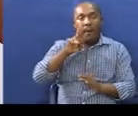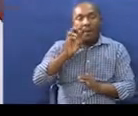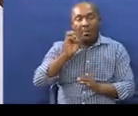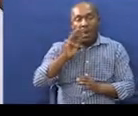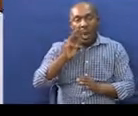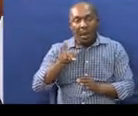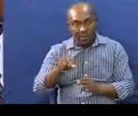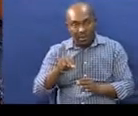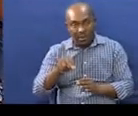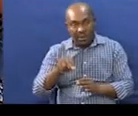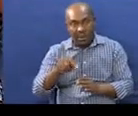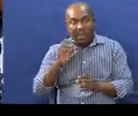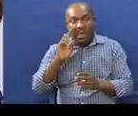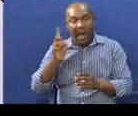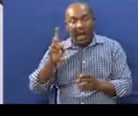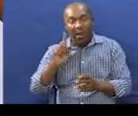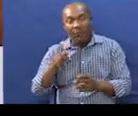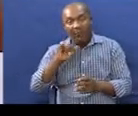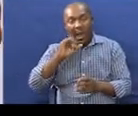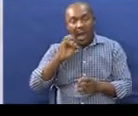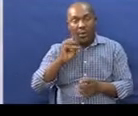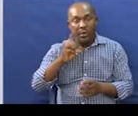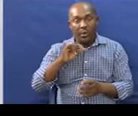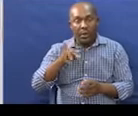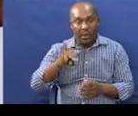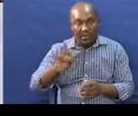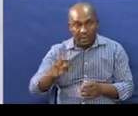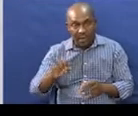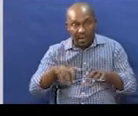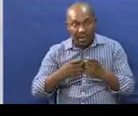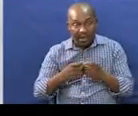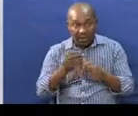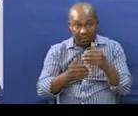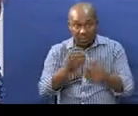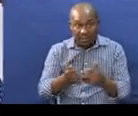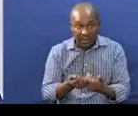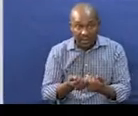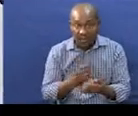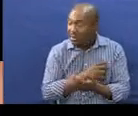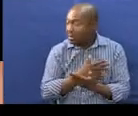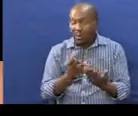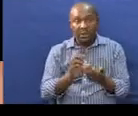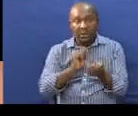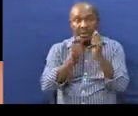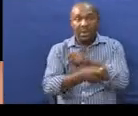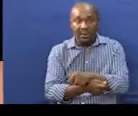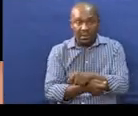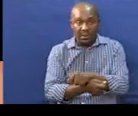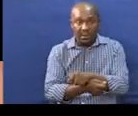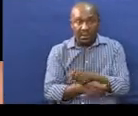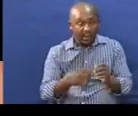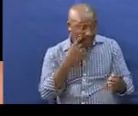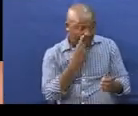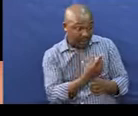expectation was the food to turn into blue-black, but not turn into blue-black. What was